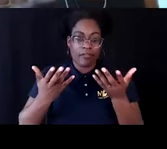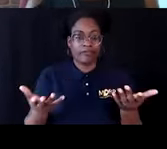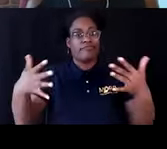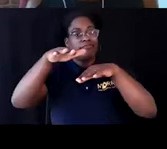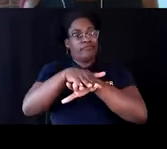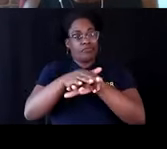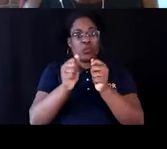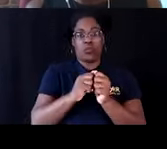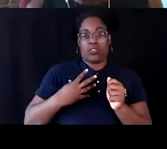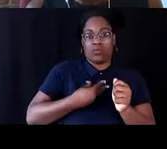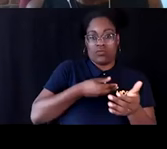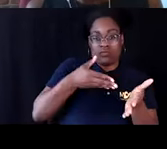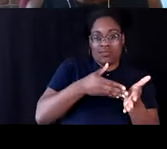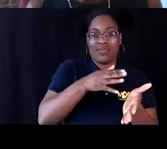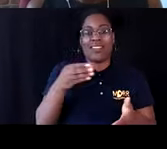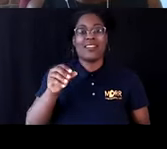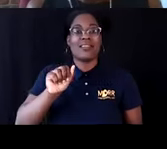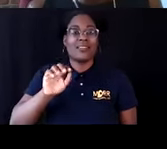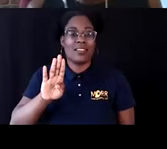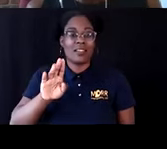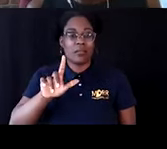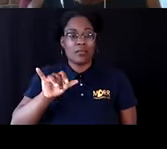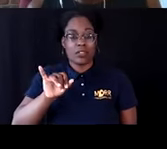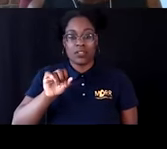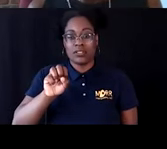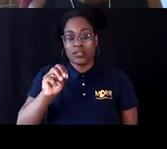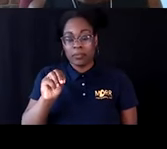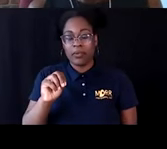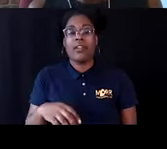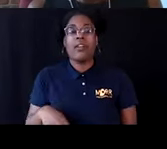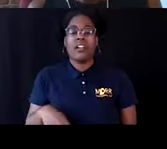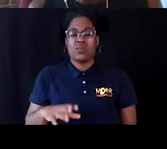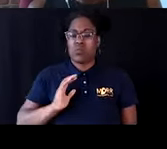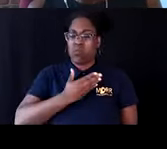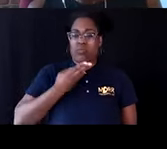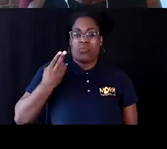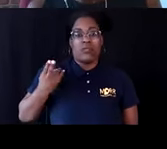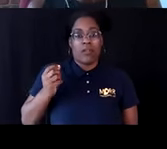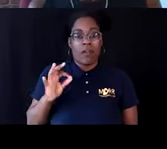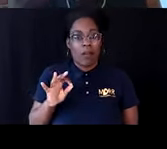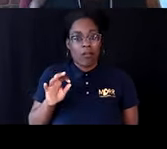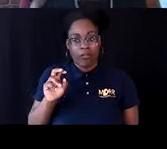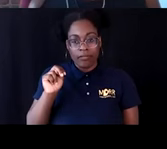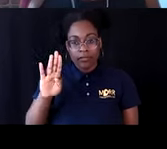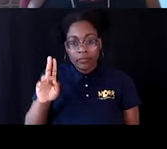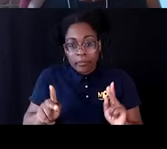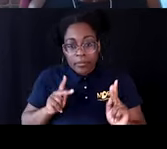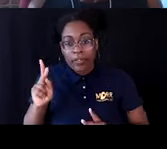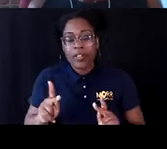today, but for a long history, gender nonconformity or being gender nonconforming or choosing not